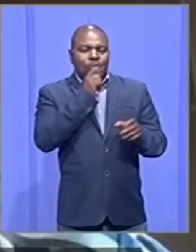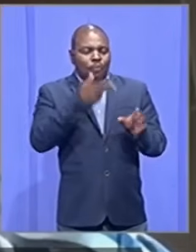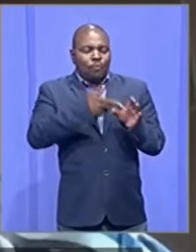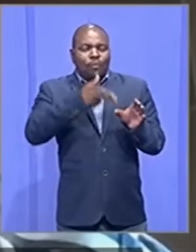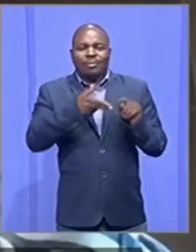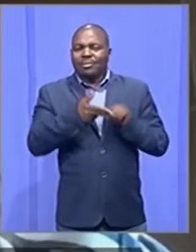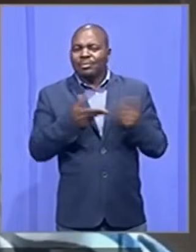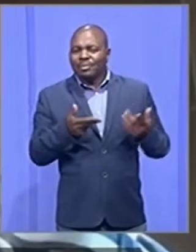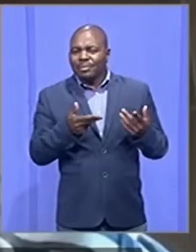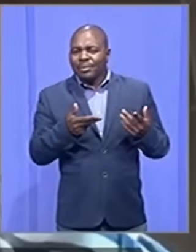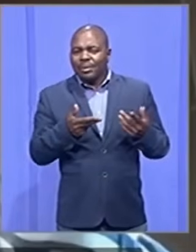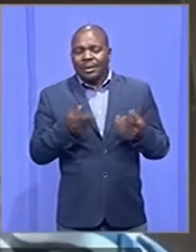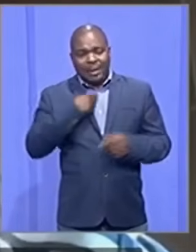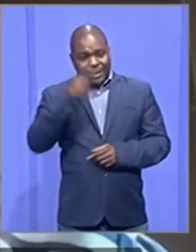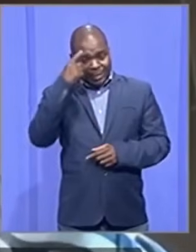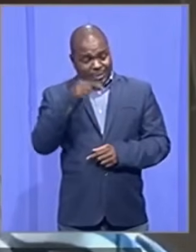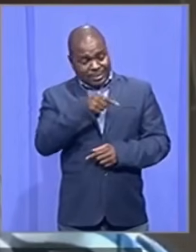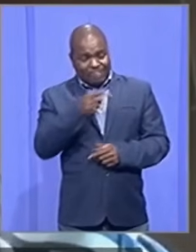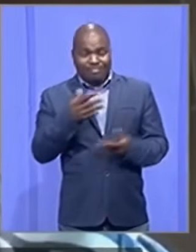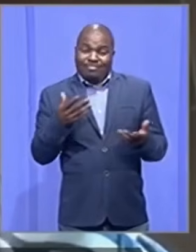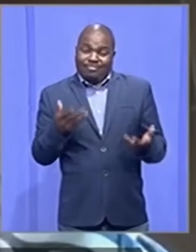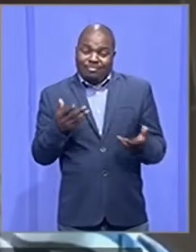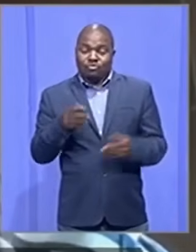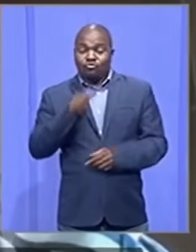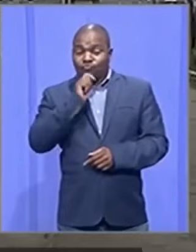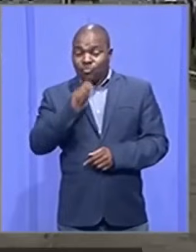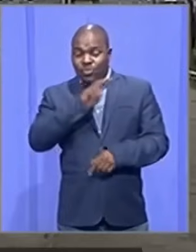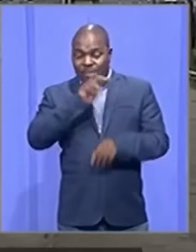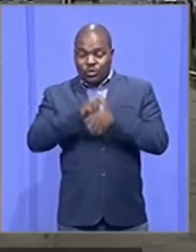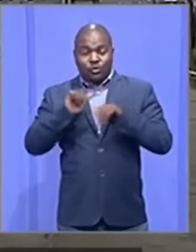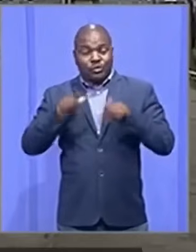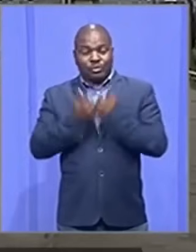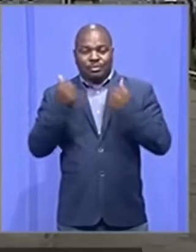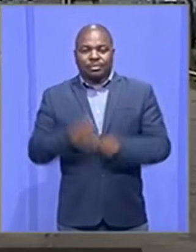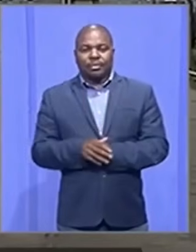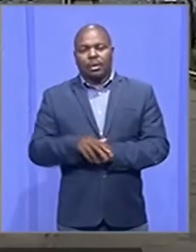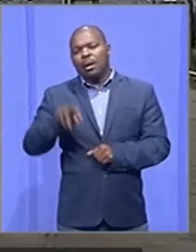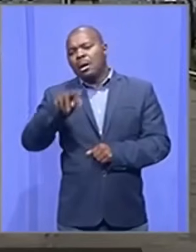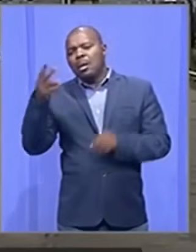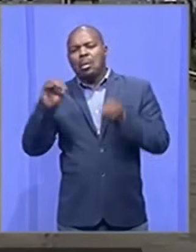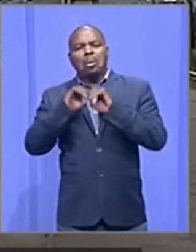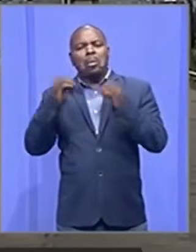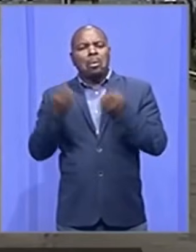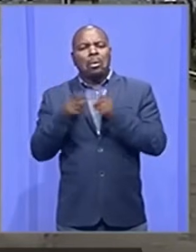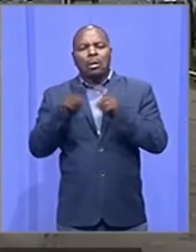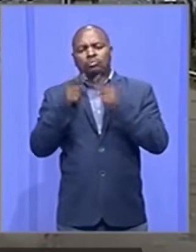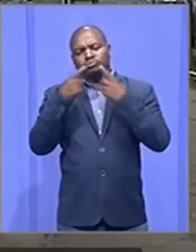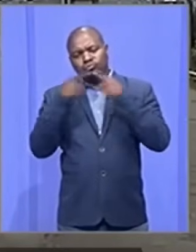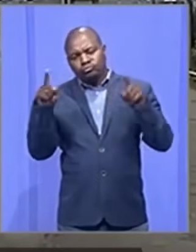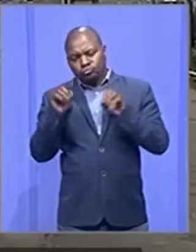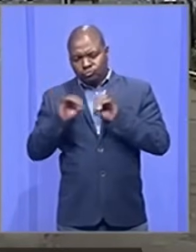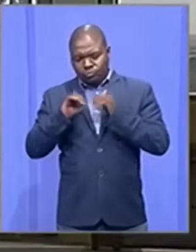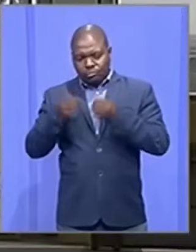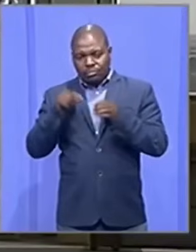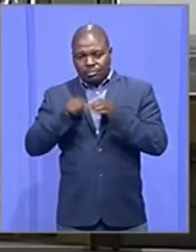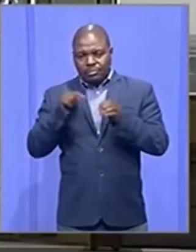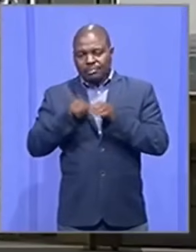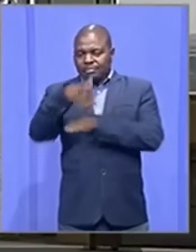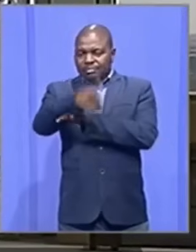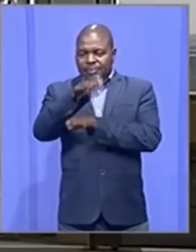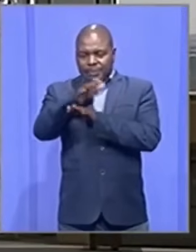So I think it's something that stands, really to be challenged. Mekgatlo e meng e entse kgoeletso ya hore letlole le hlakole